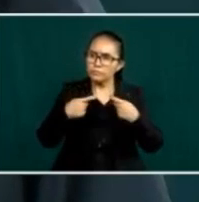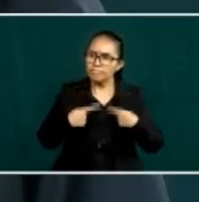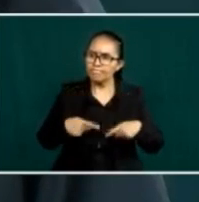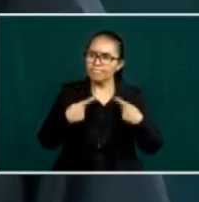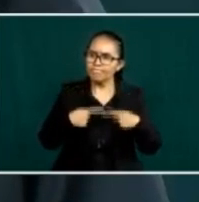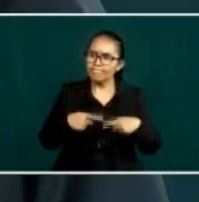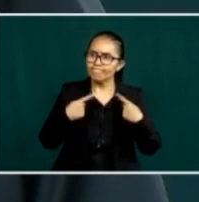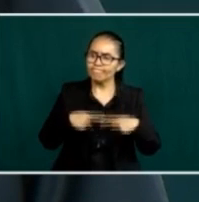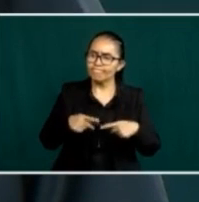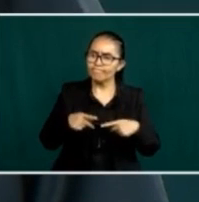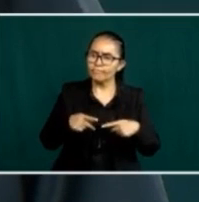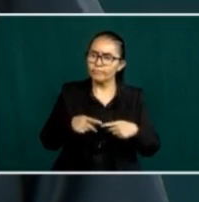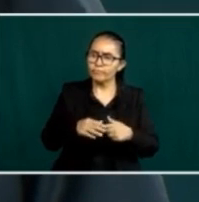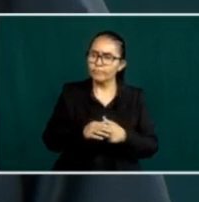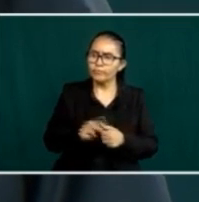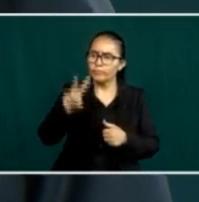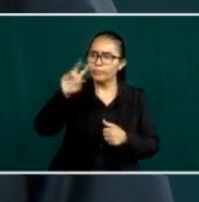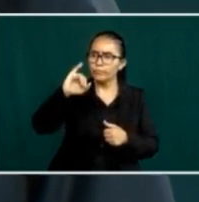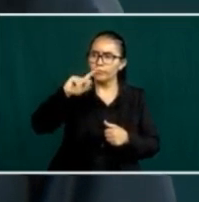commission,